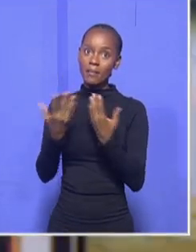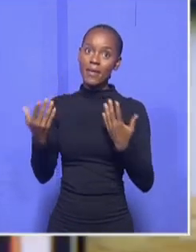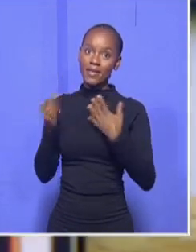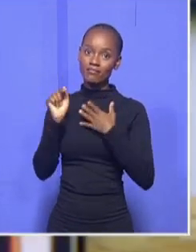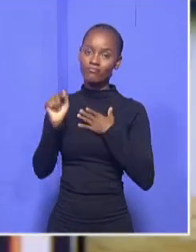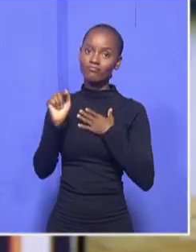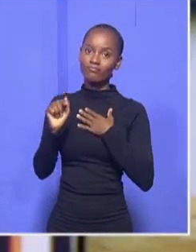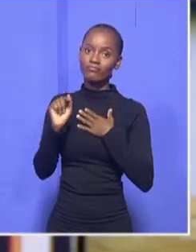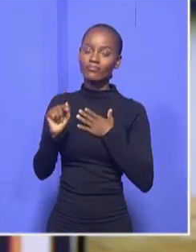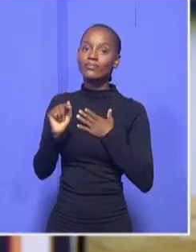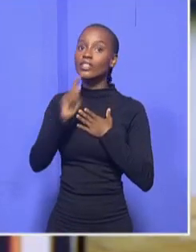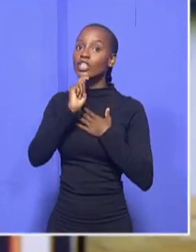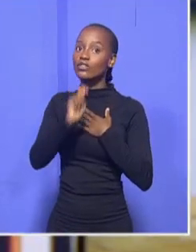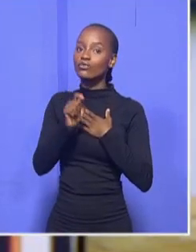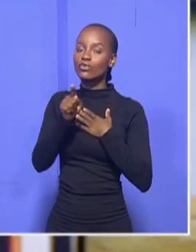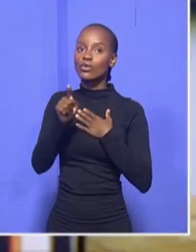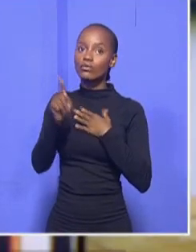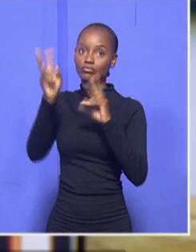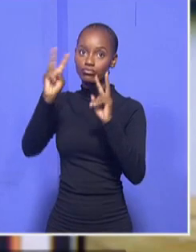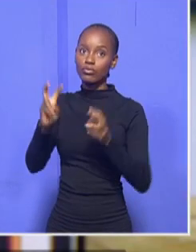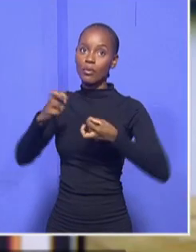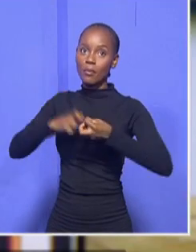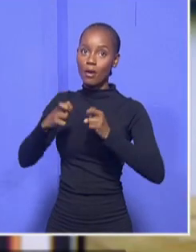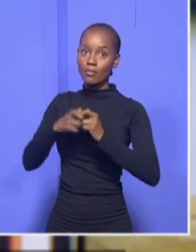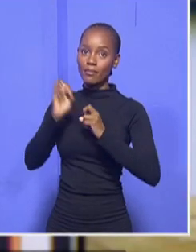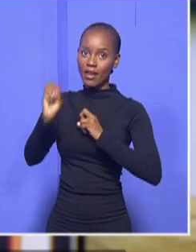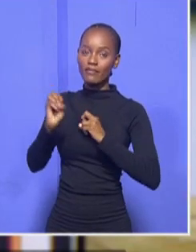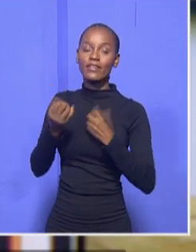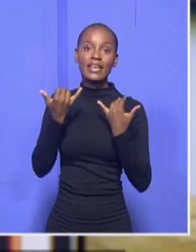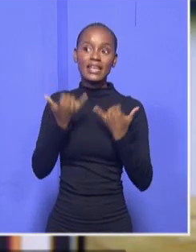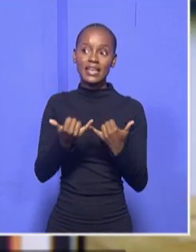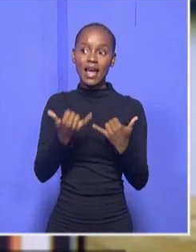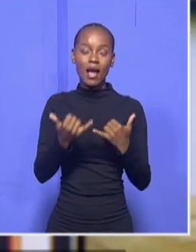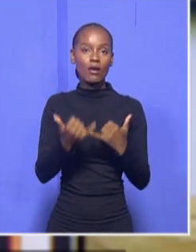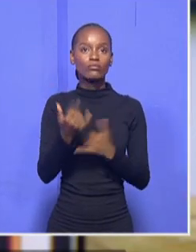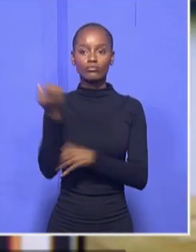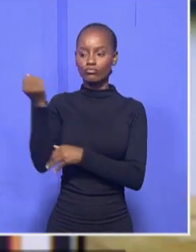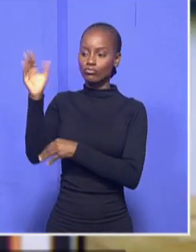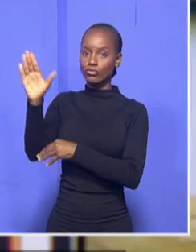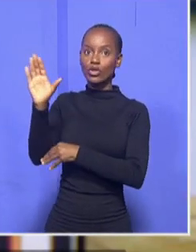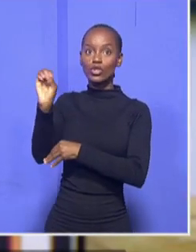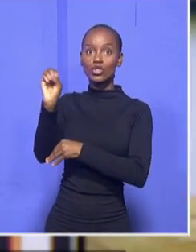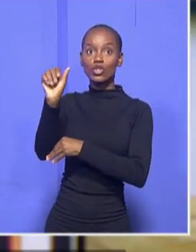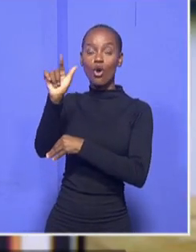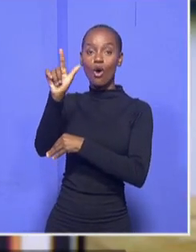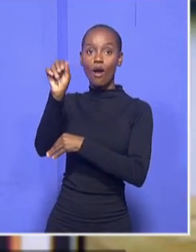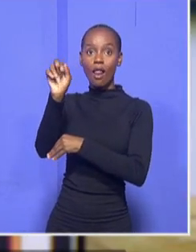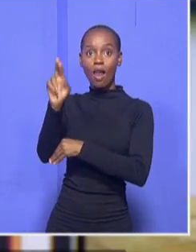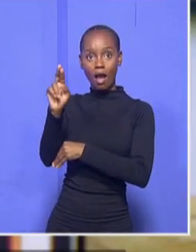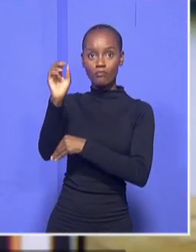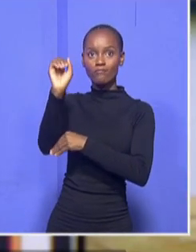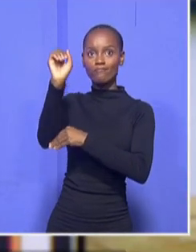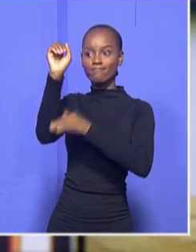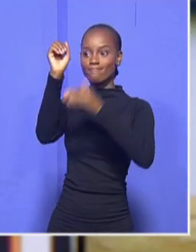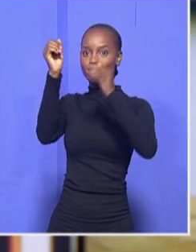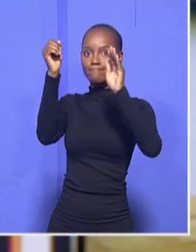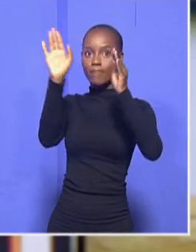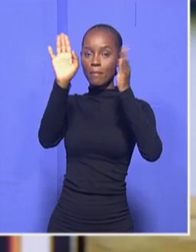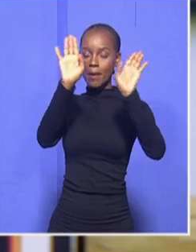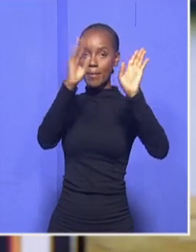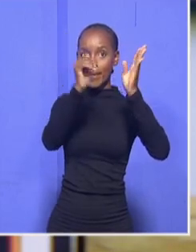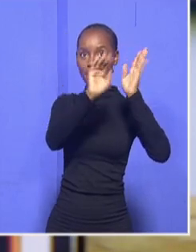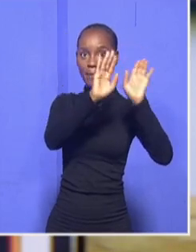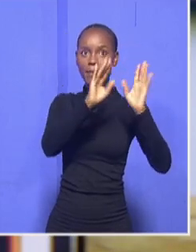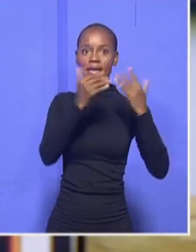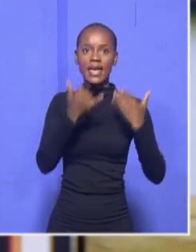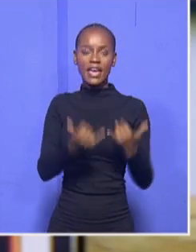feed back into the grid. So what we see happening in the traditional kind of solar, residential solar solution anyway, is you get this